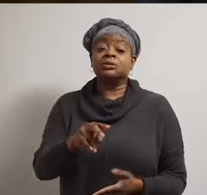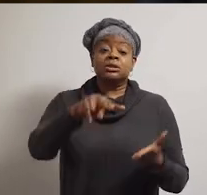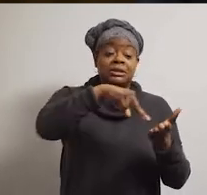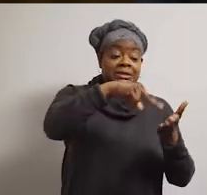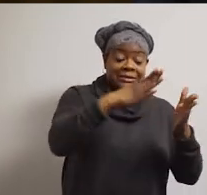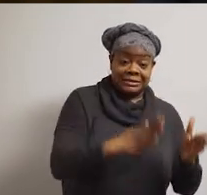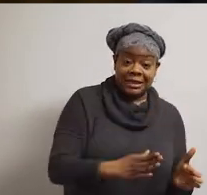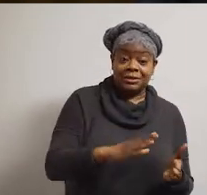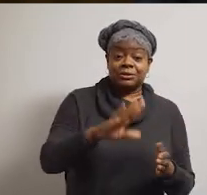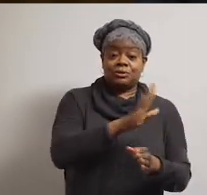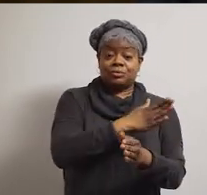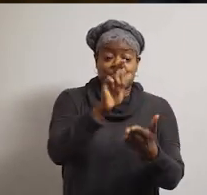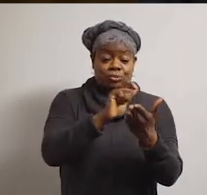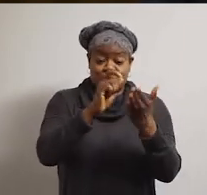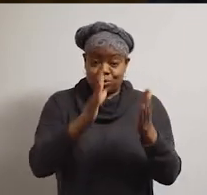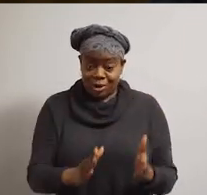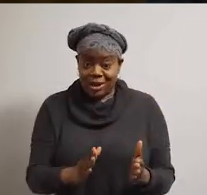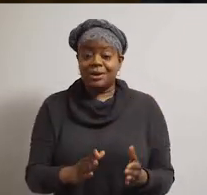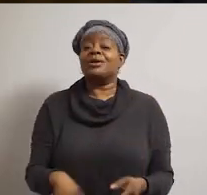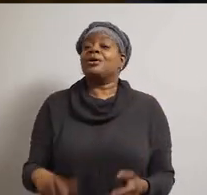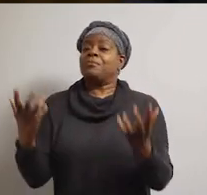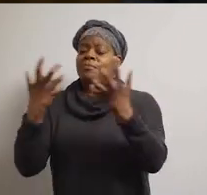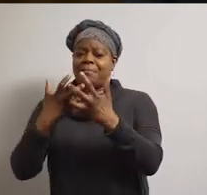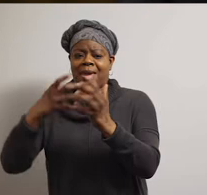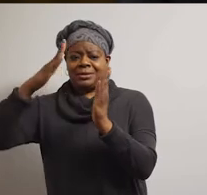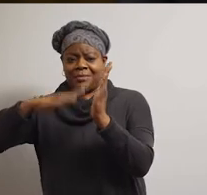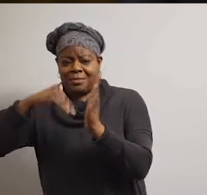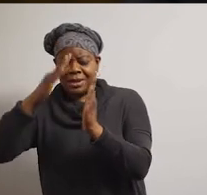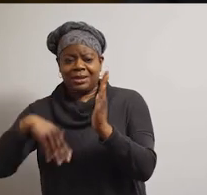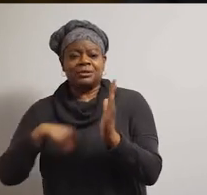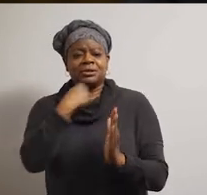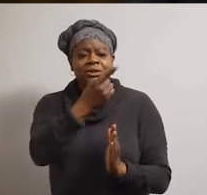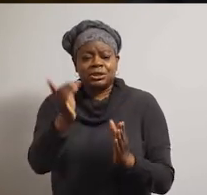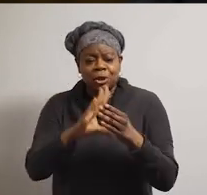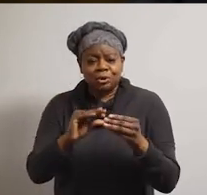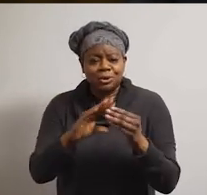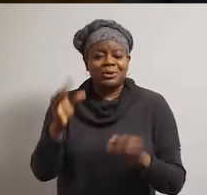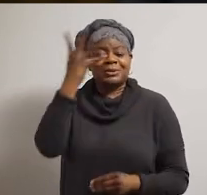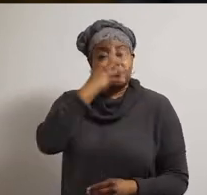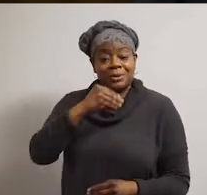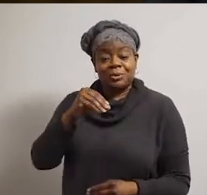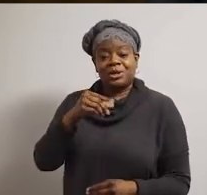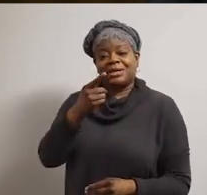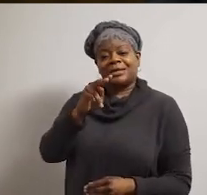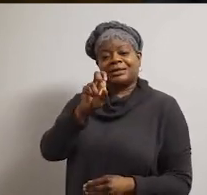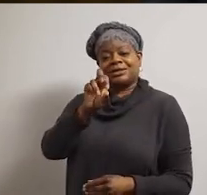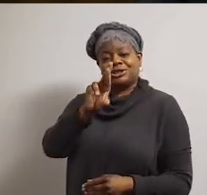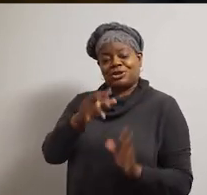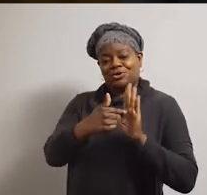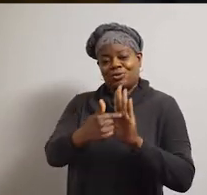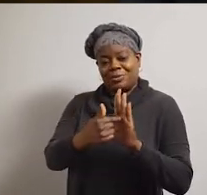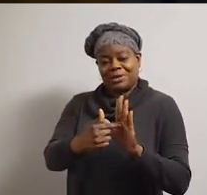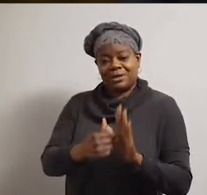and composers with each of the Titian paintings to tell different stories of beauty, gender, and representation overall. If you're new to our work,